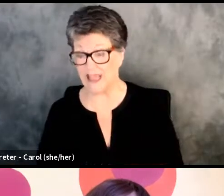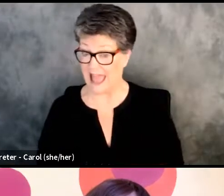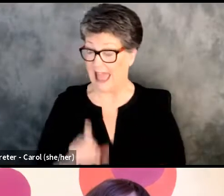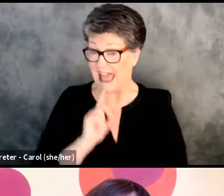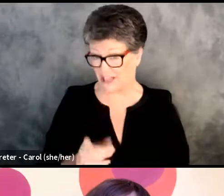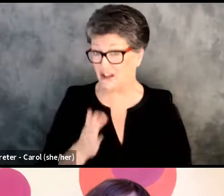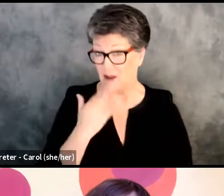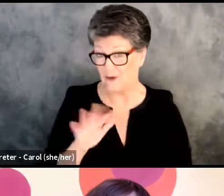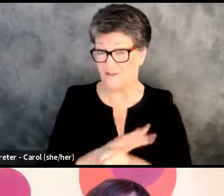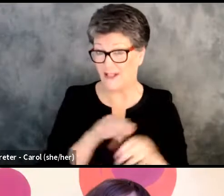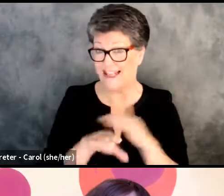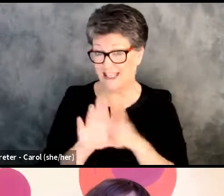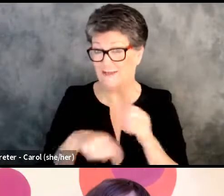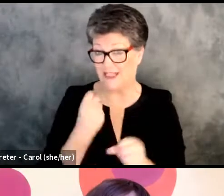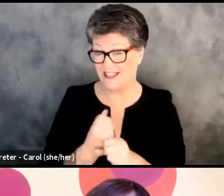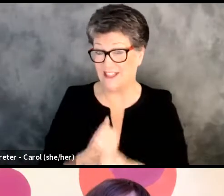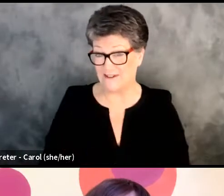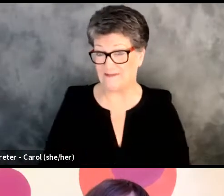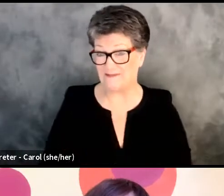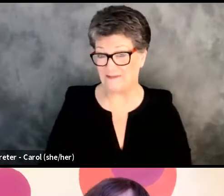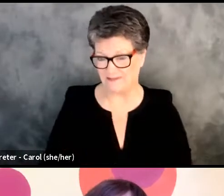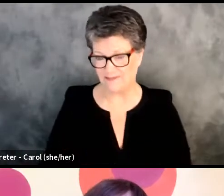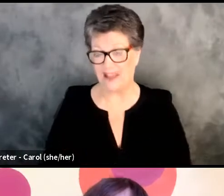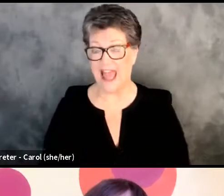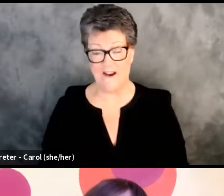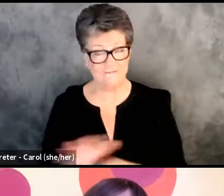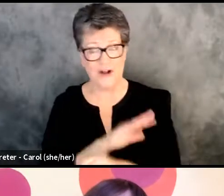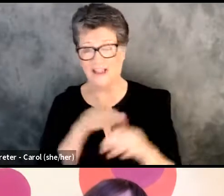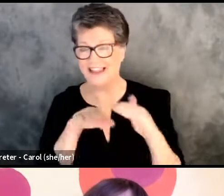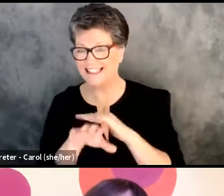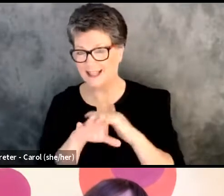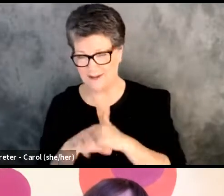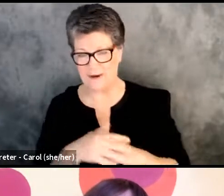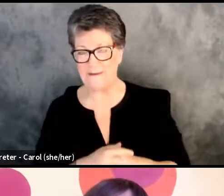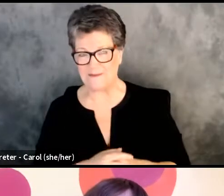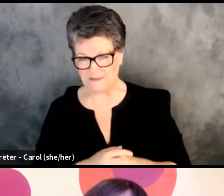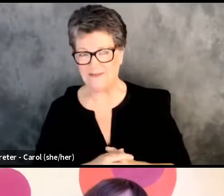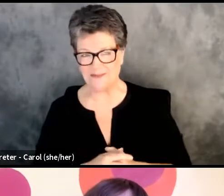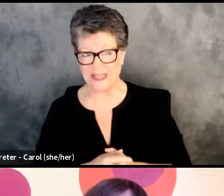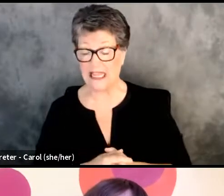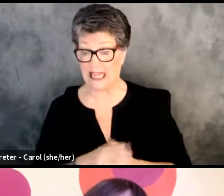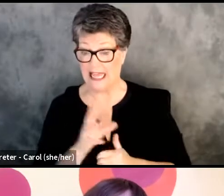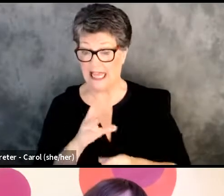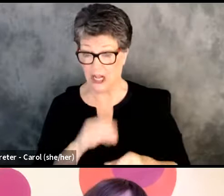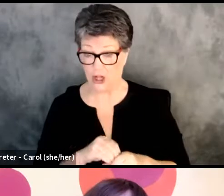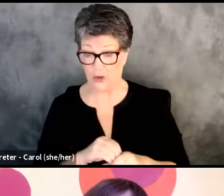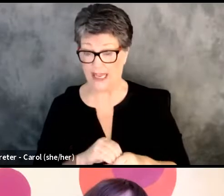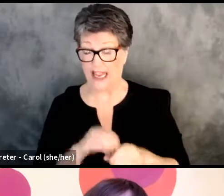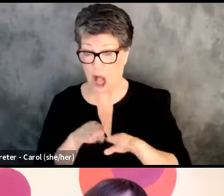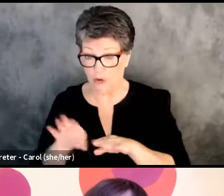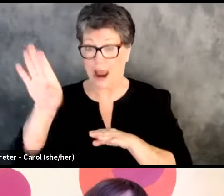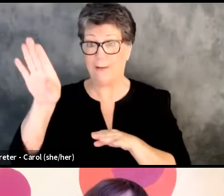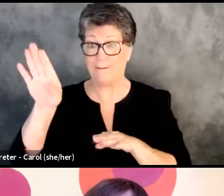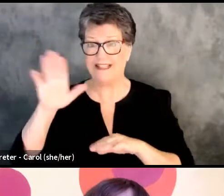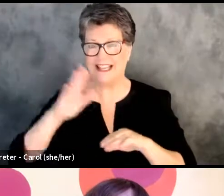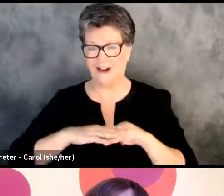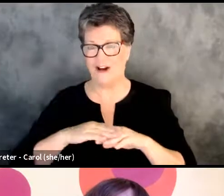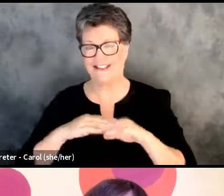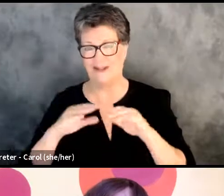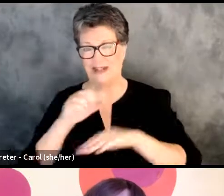they were this year. They were fully accessible, including a ramp to get onto the